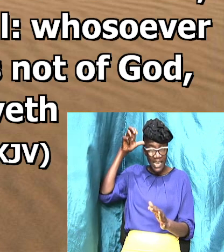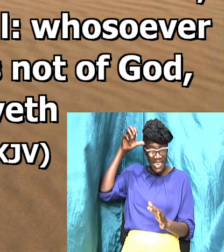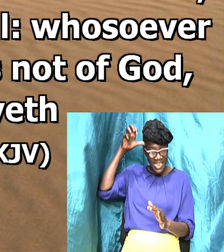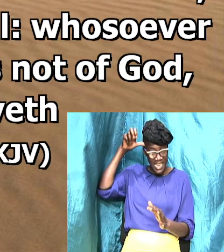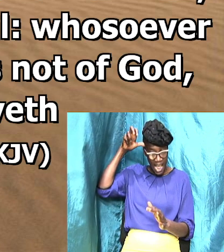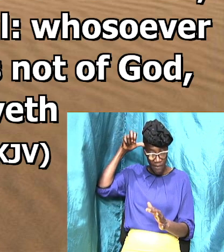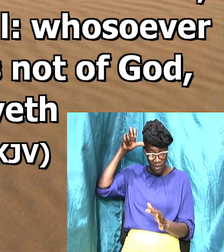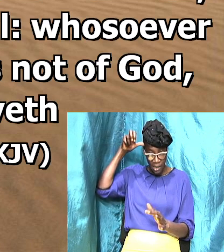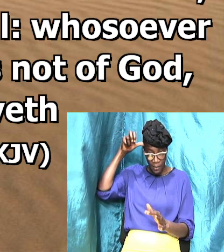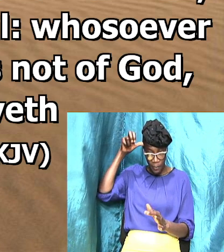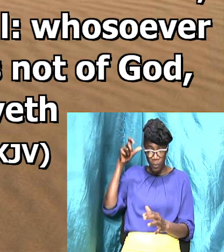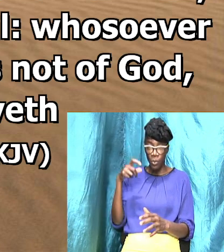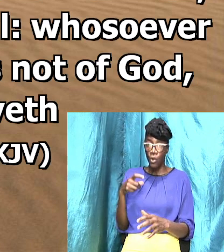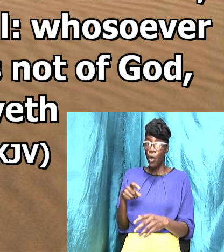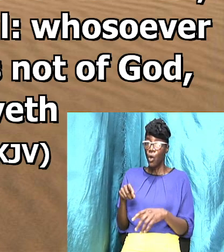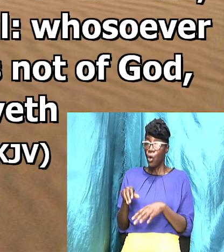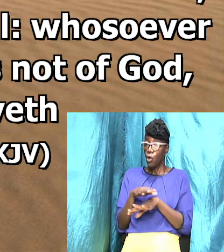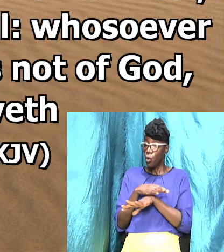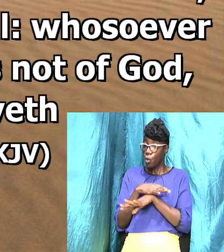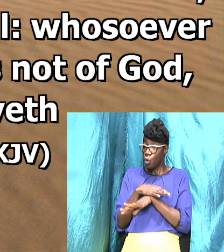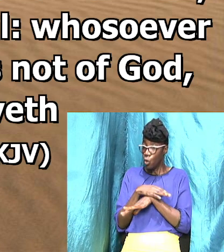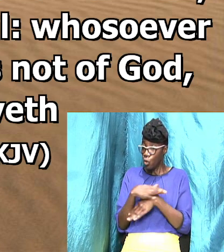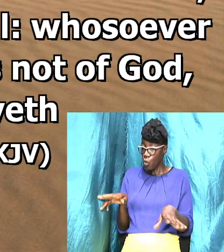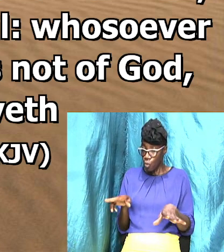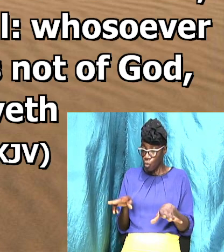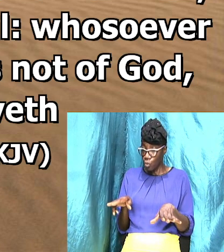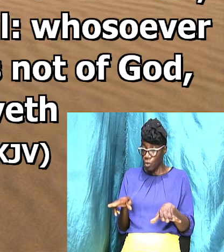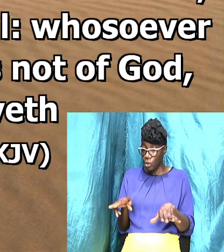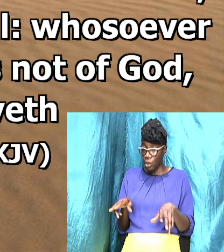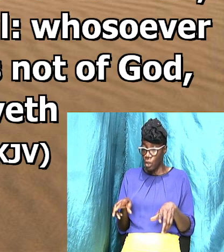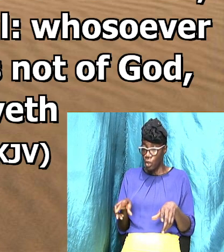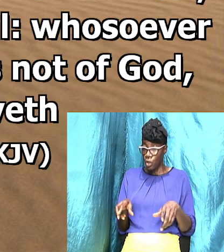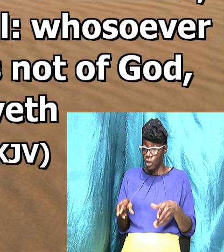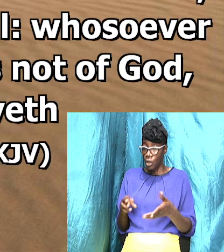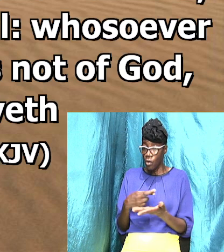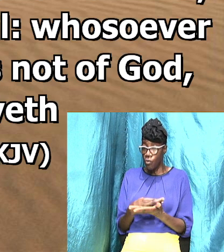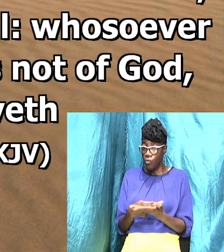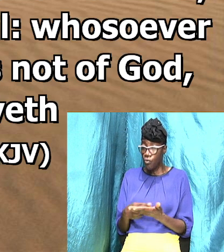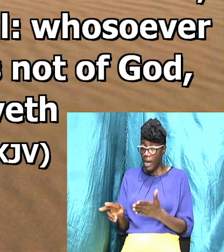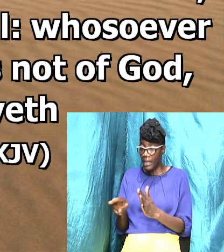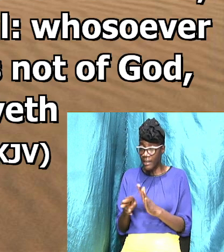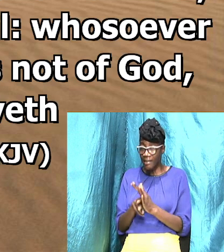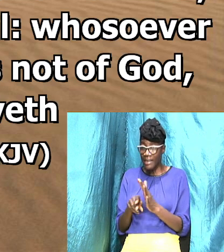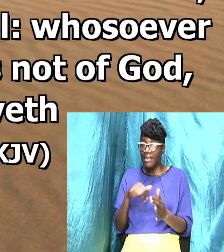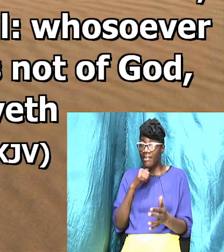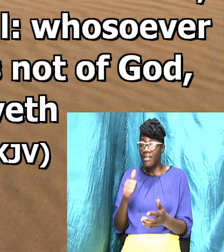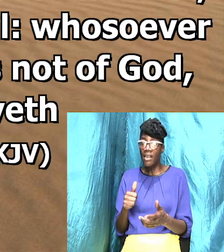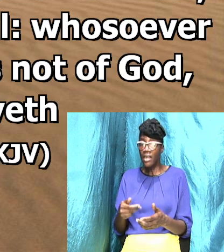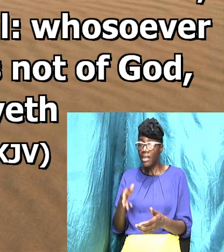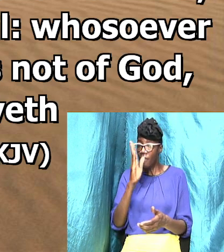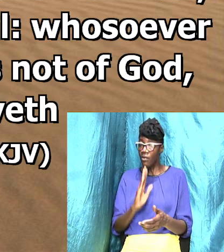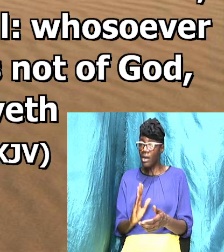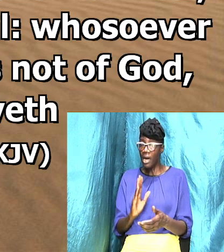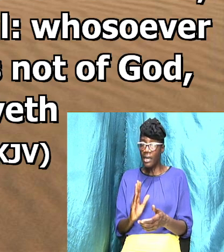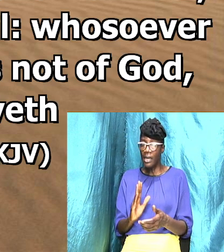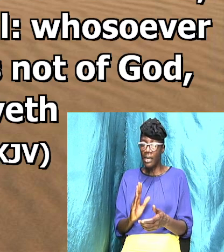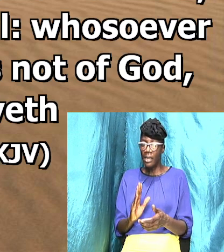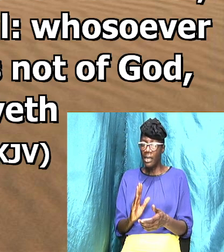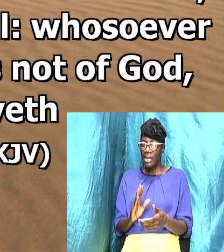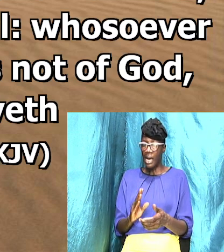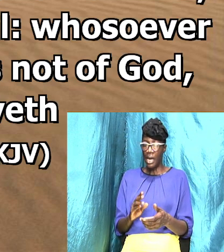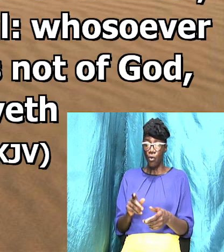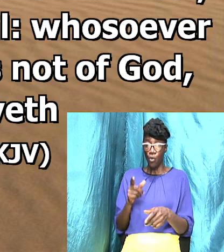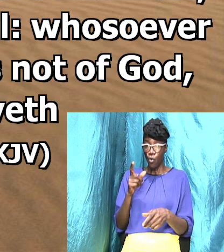not righteousness is not of God, neither he that loveth not his brother.